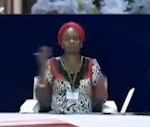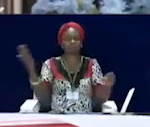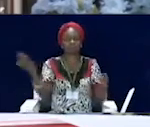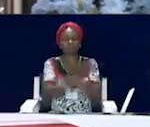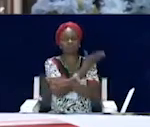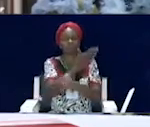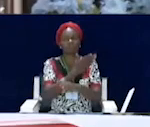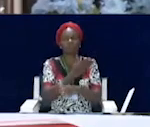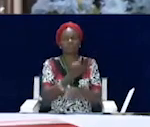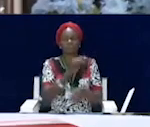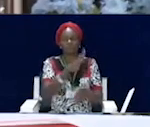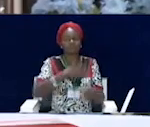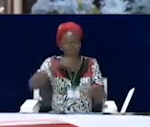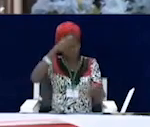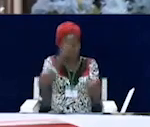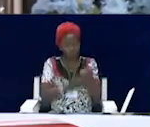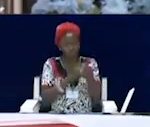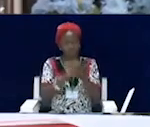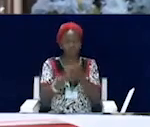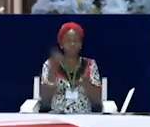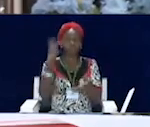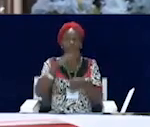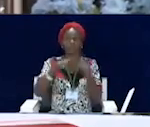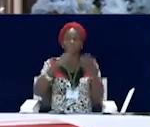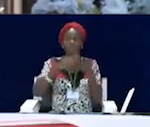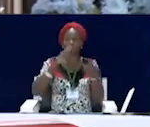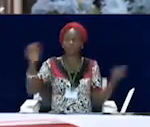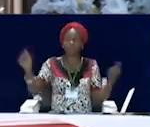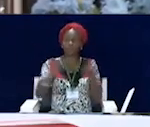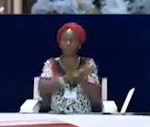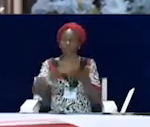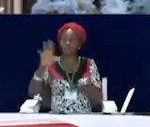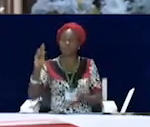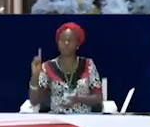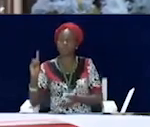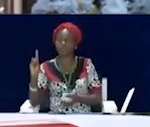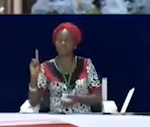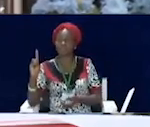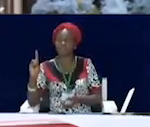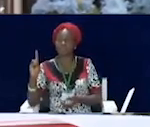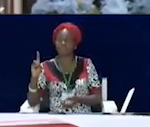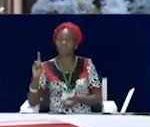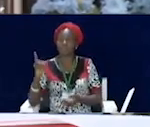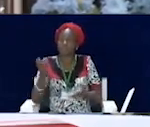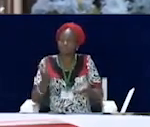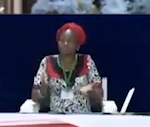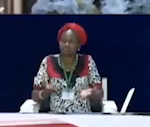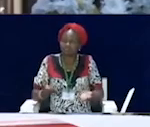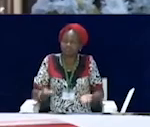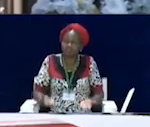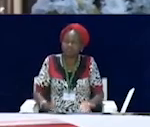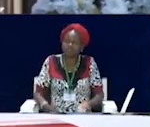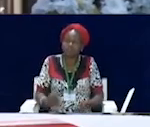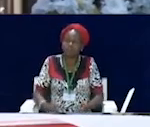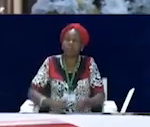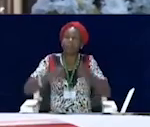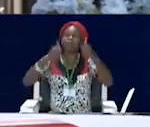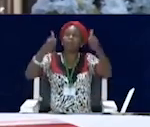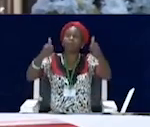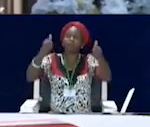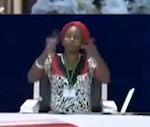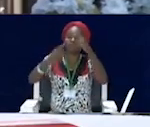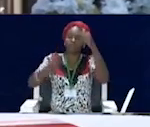And my son, who was going to be destroyed, rose to fill the highest